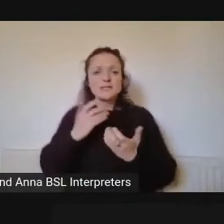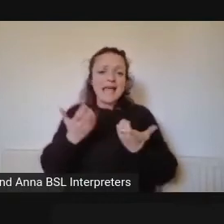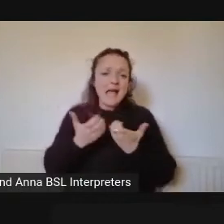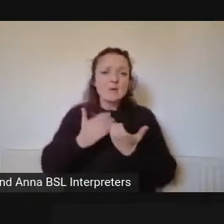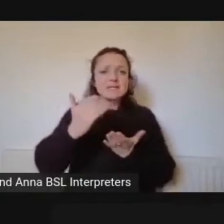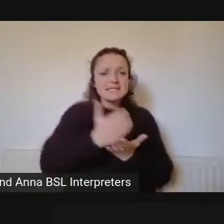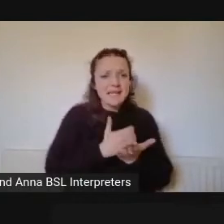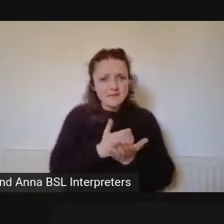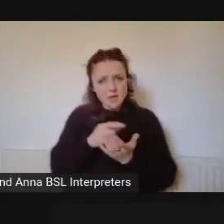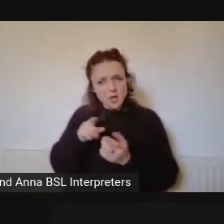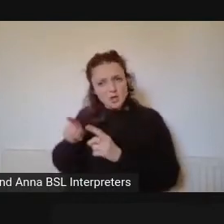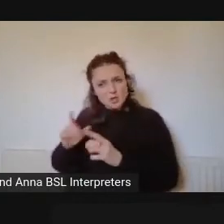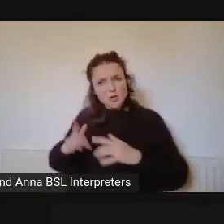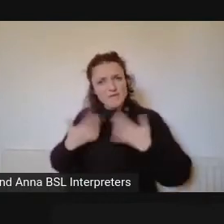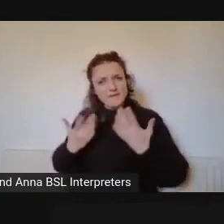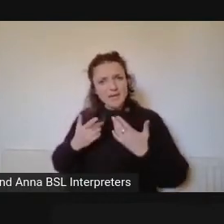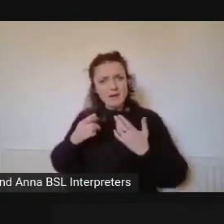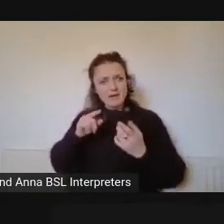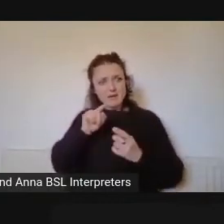happening?